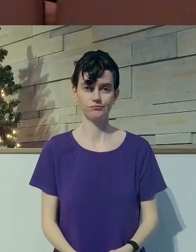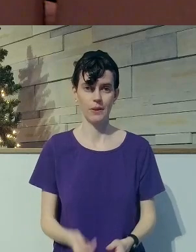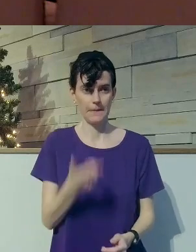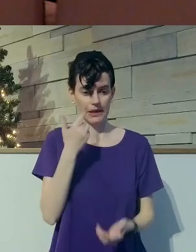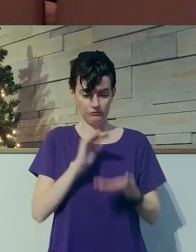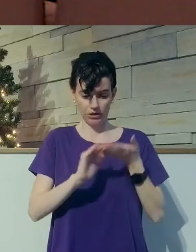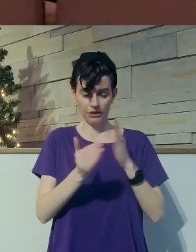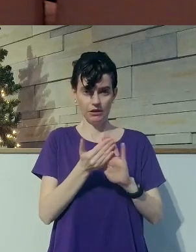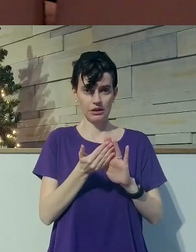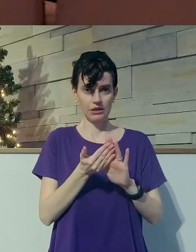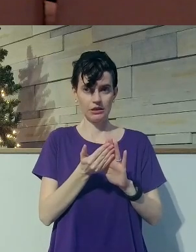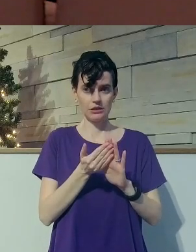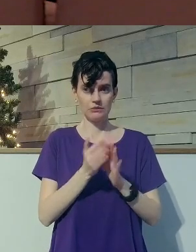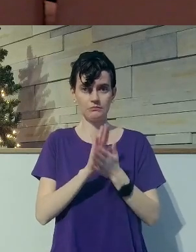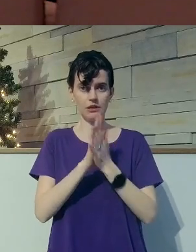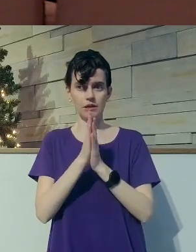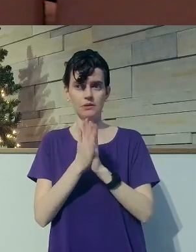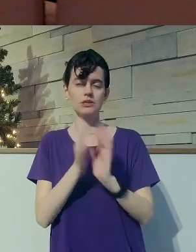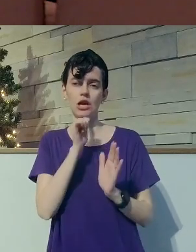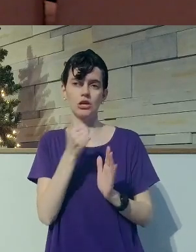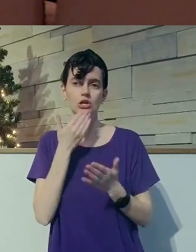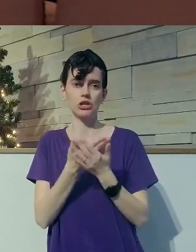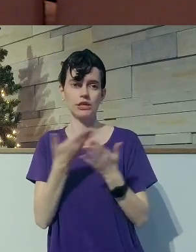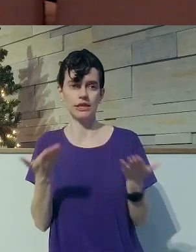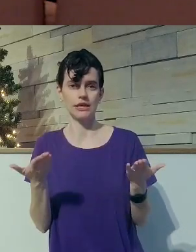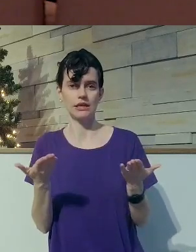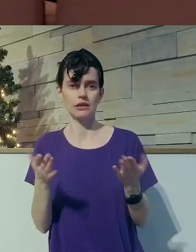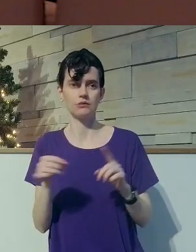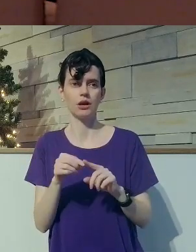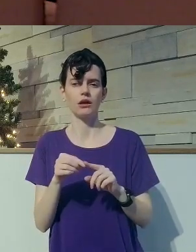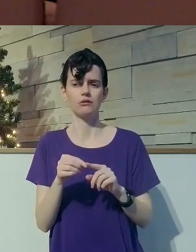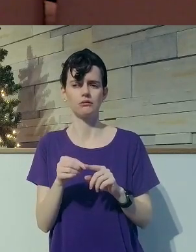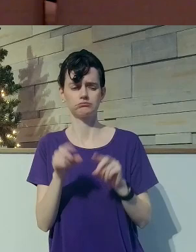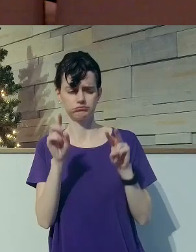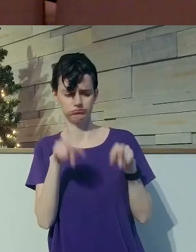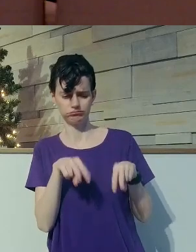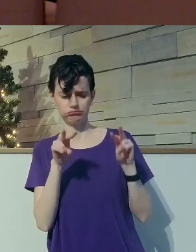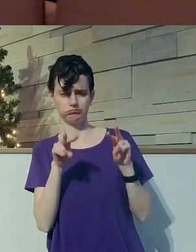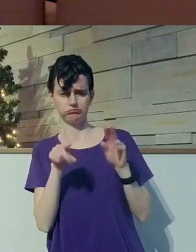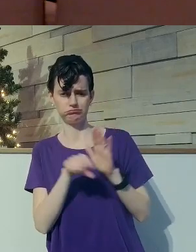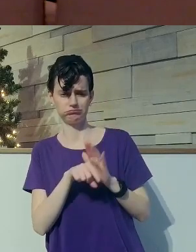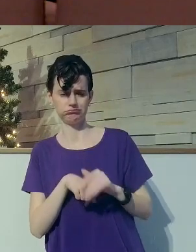because forgiveness is quickly becoming no longer a virtue. It is almost like a moral flaw in our lives.